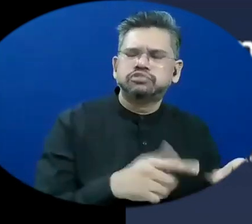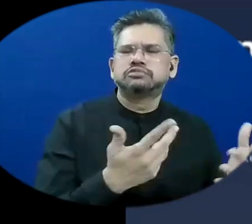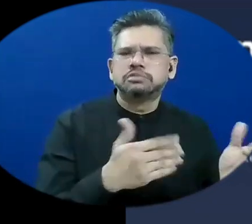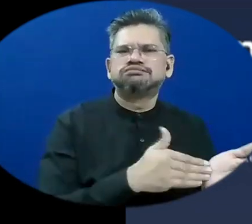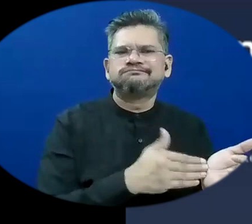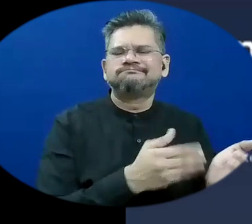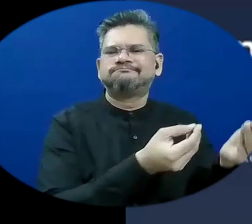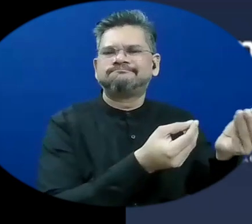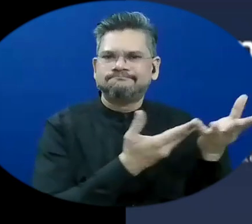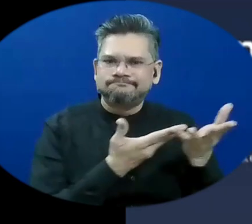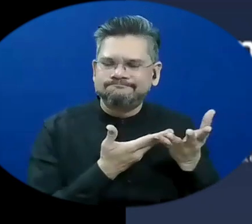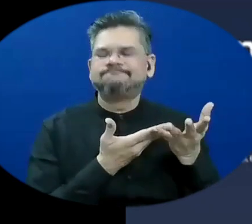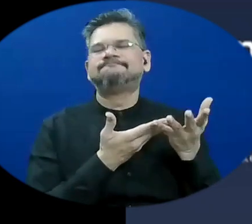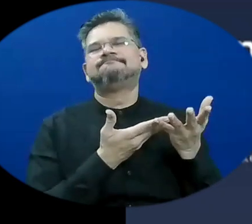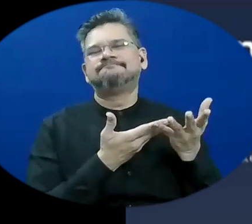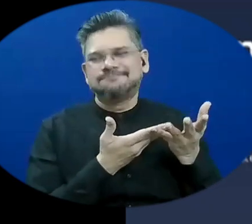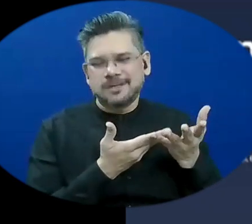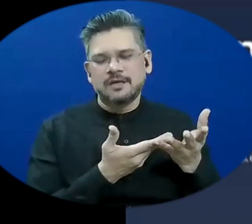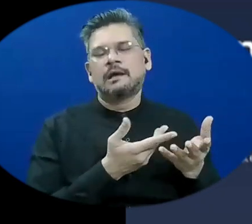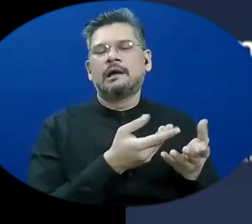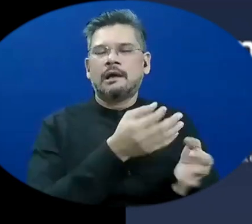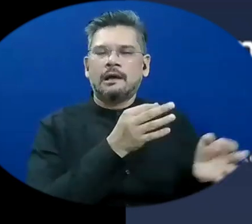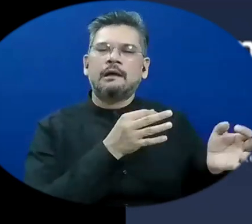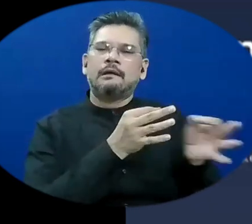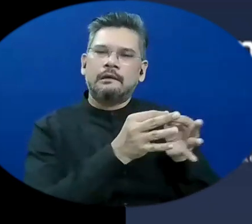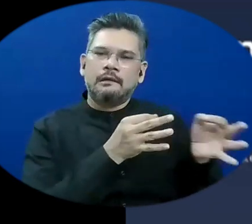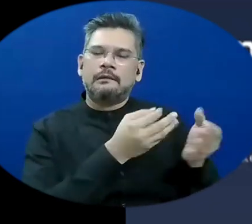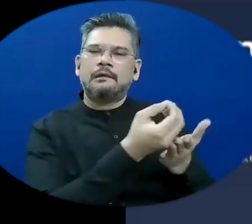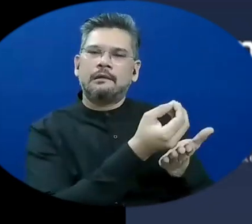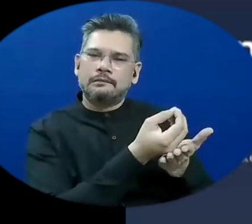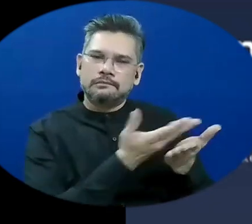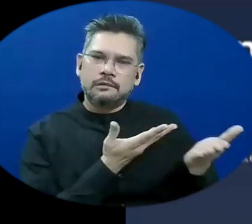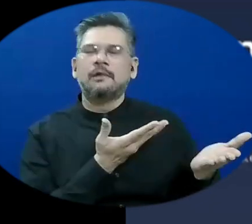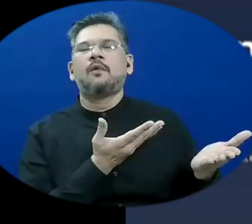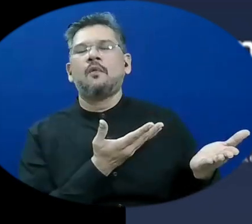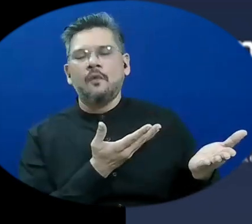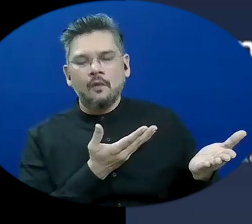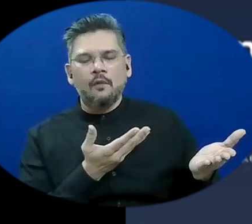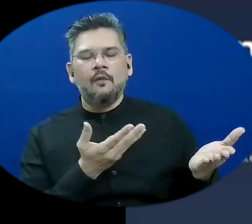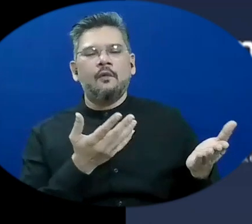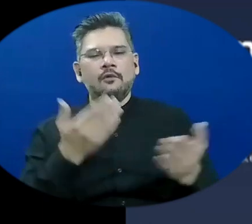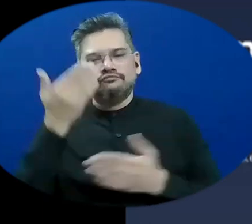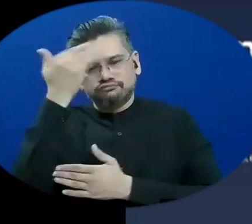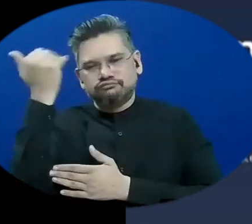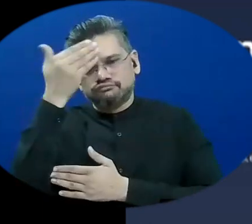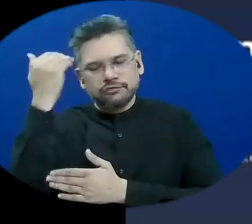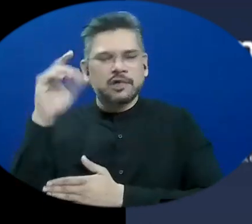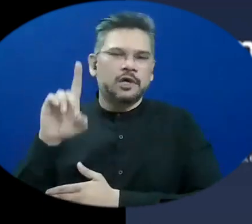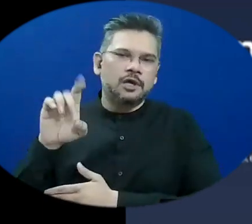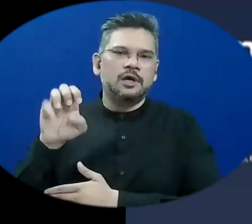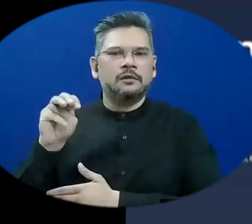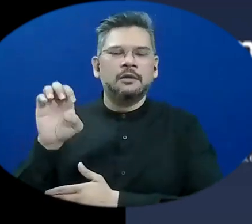understanding of dementia, and then we were able to change our whole